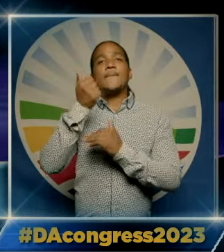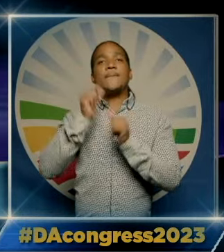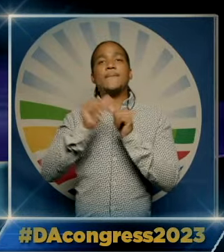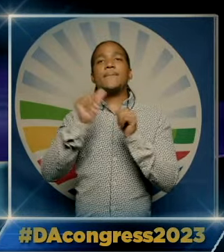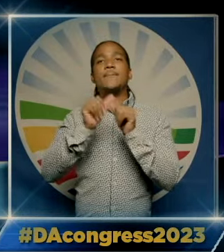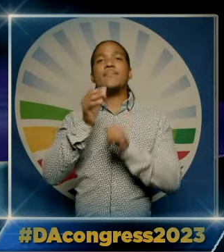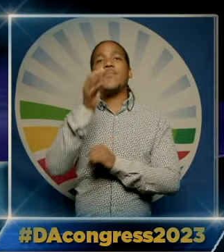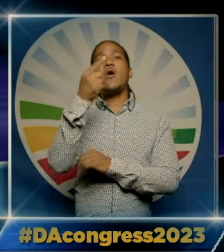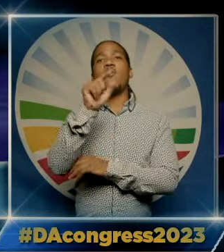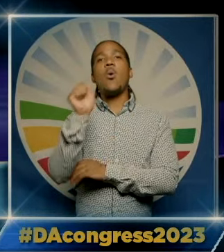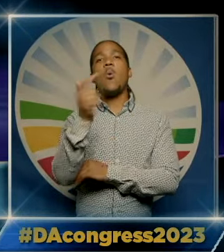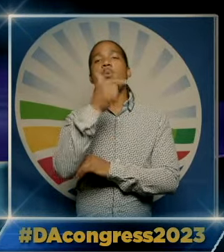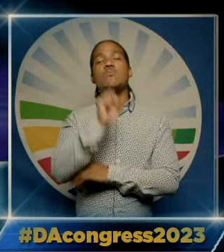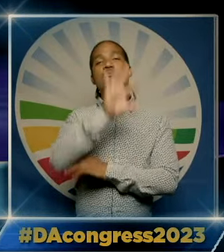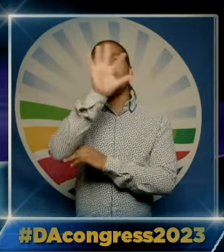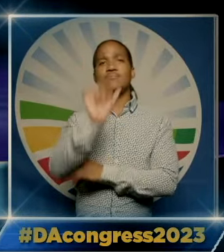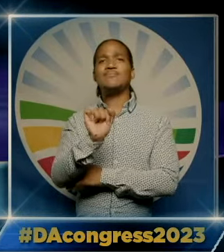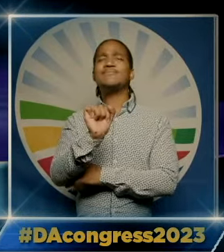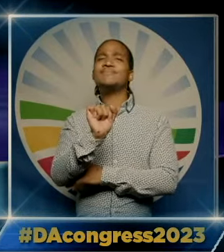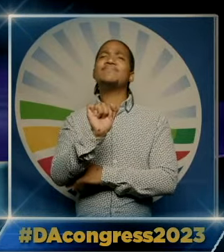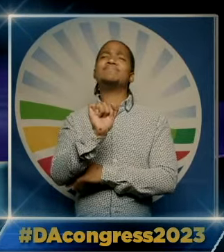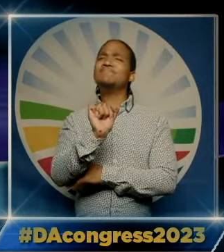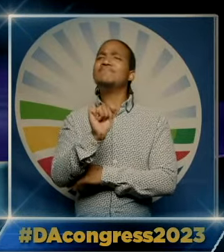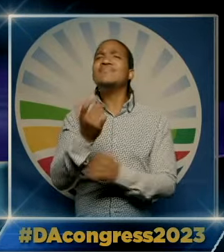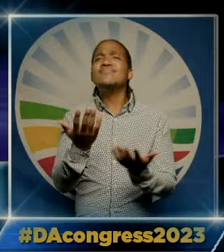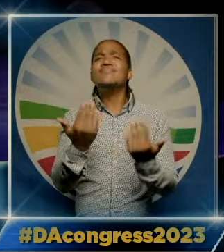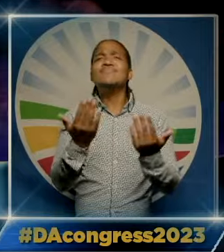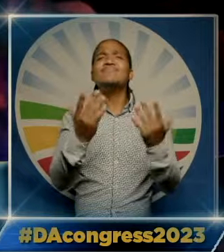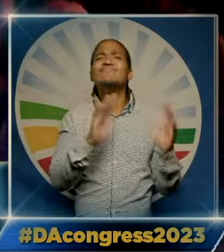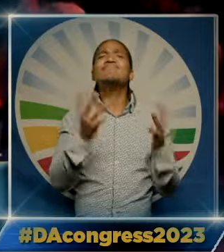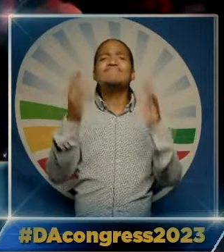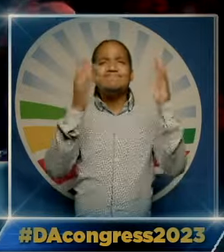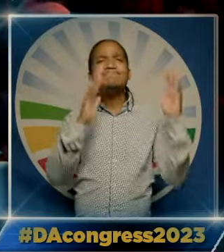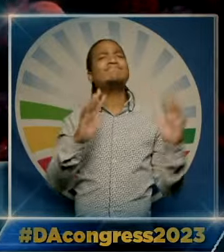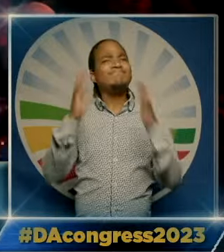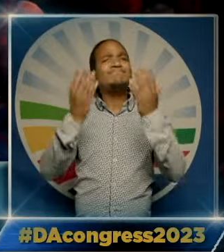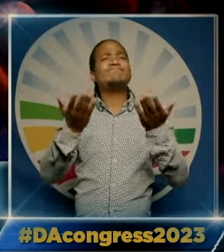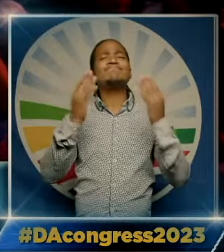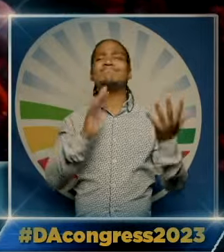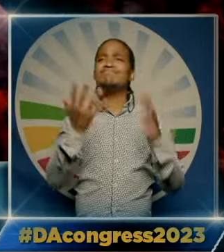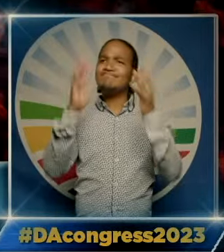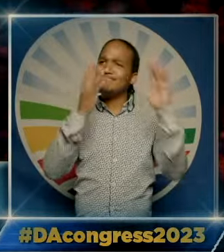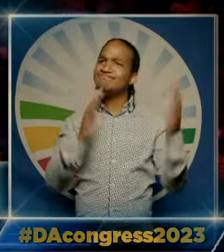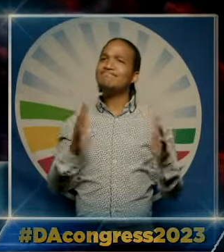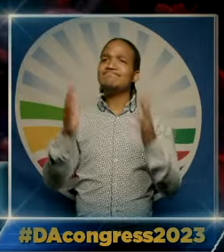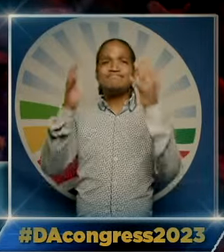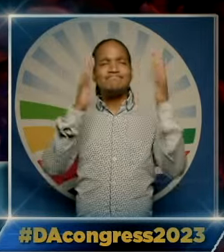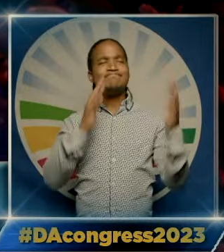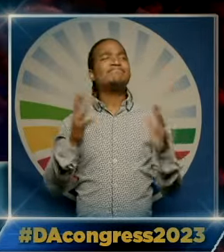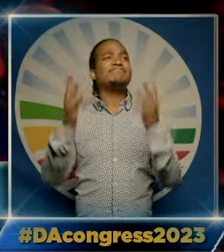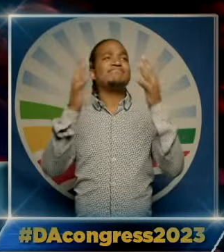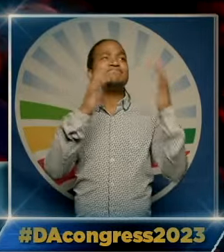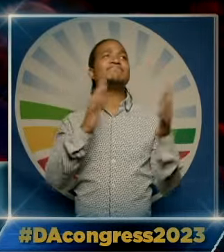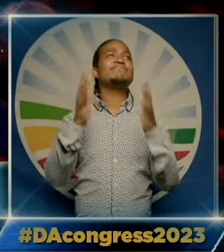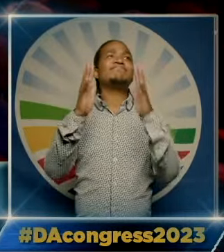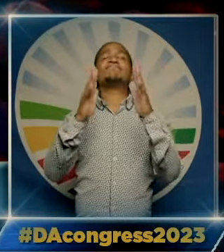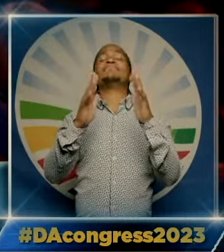No, give each other a round of applause. I don't think we all appreciate each other enough, so let's give ourselves a round of applause. Great